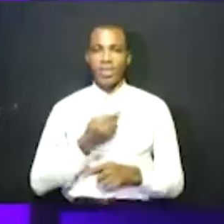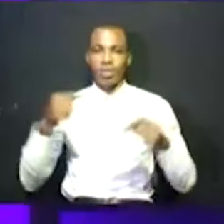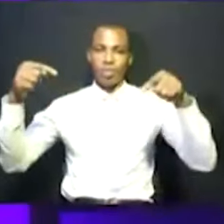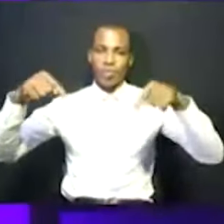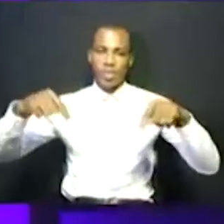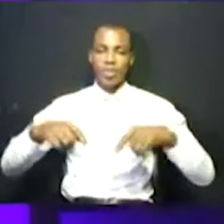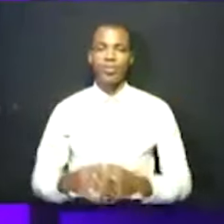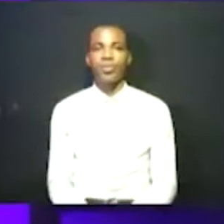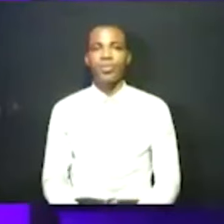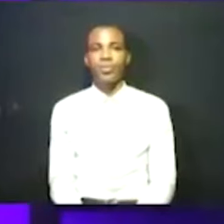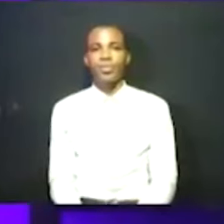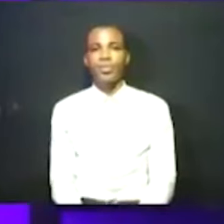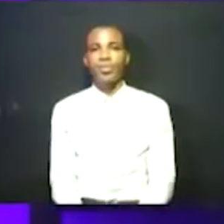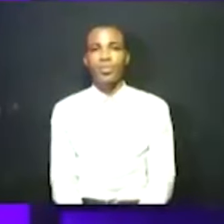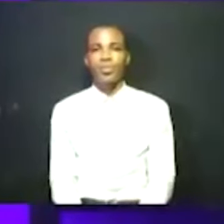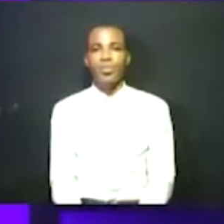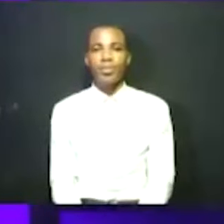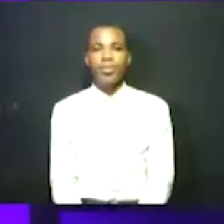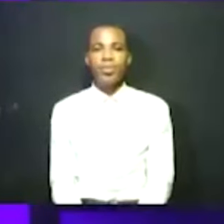We are